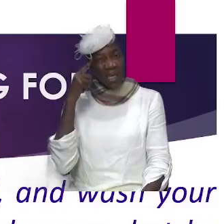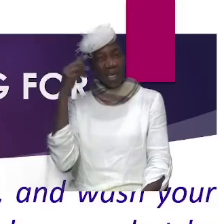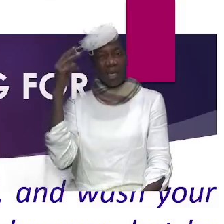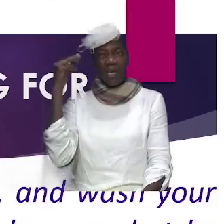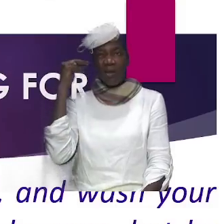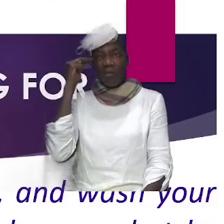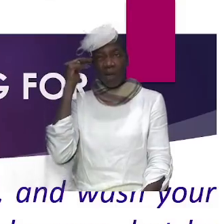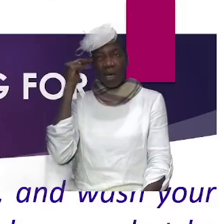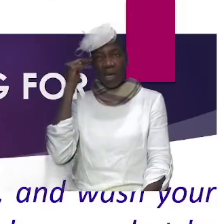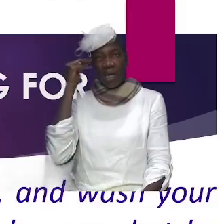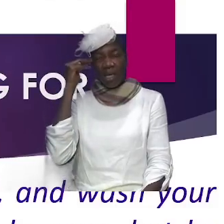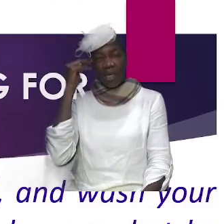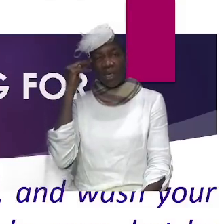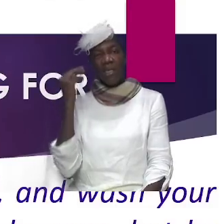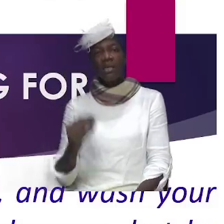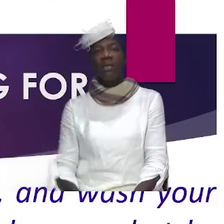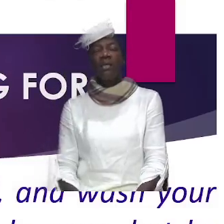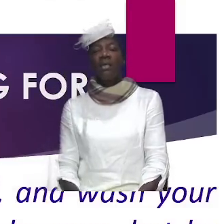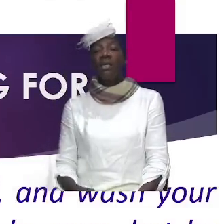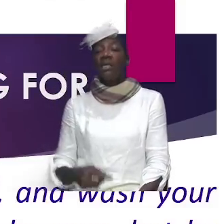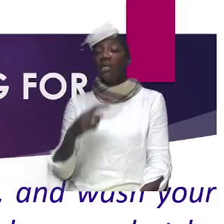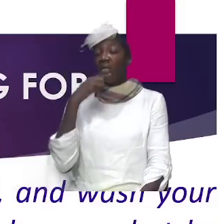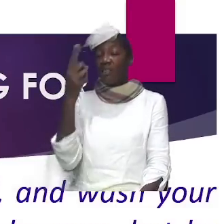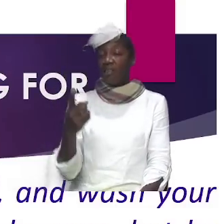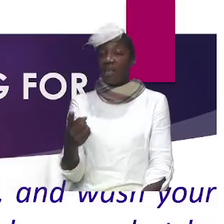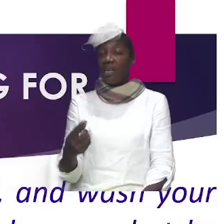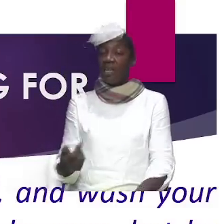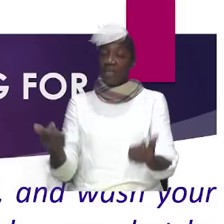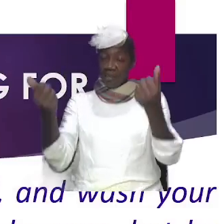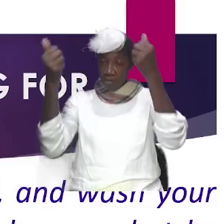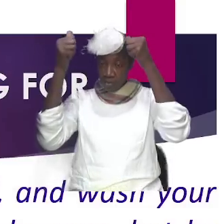saying all of the saints of God because it is possible.